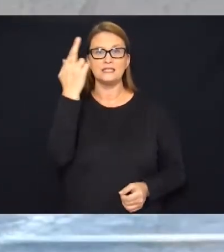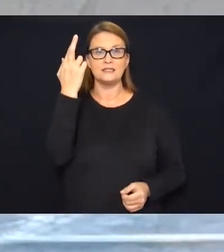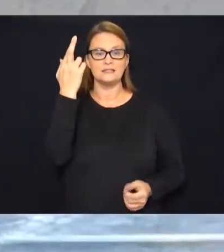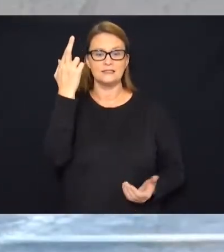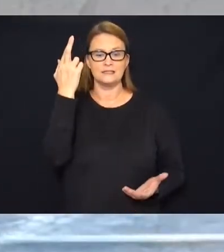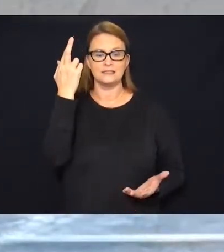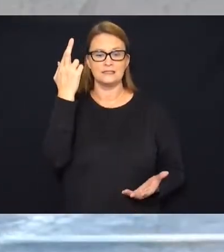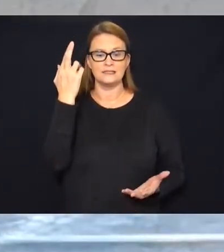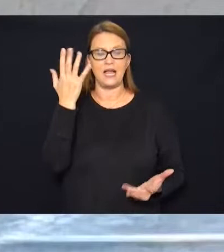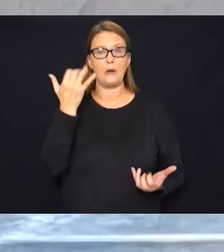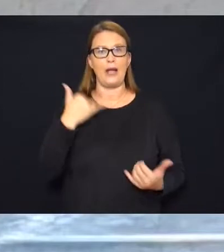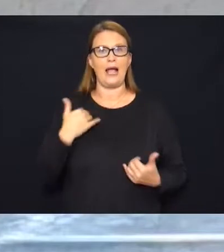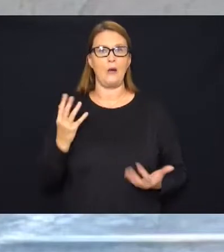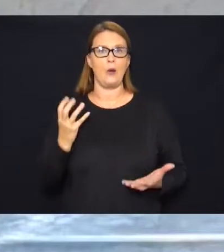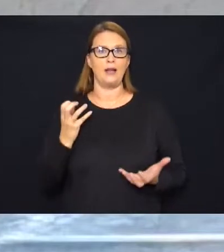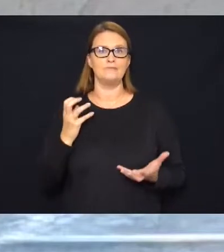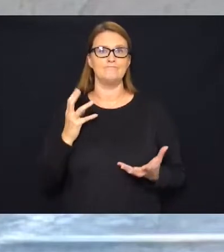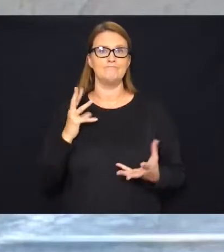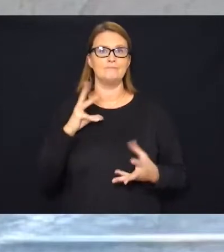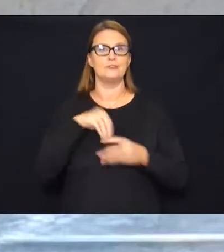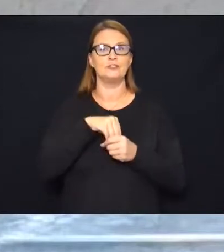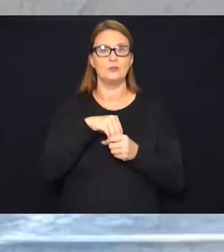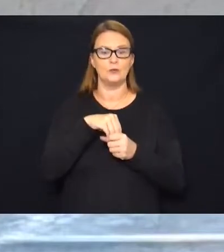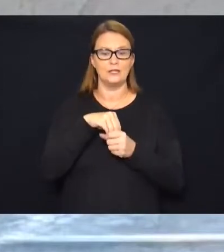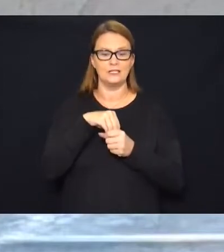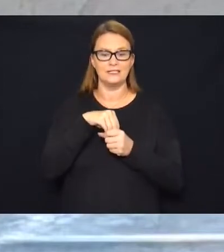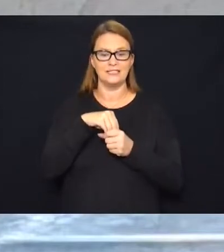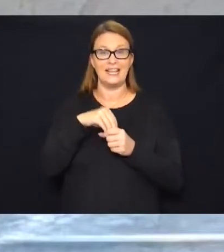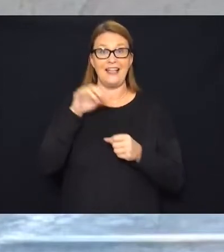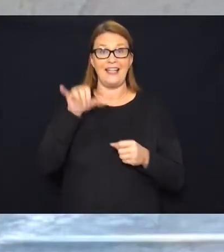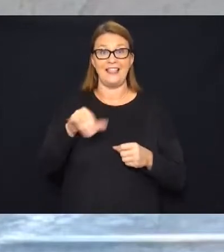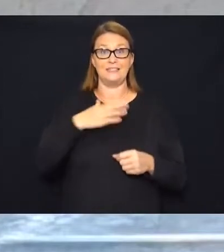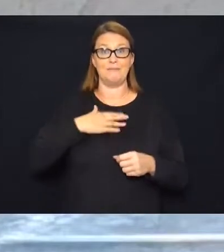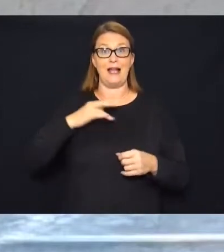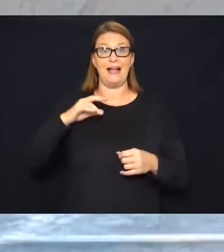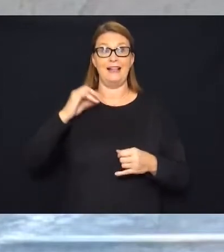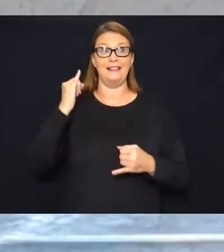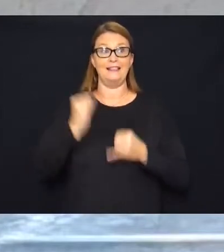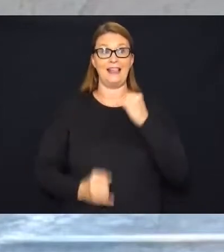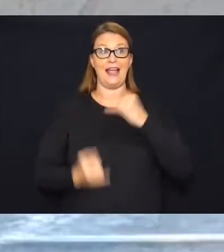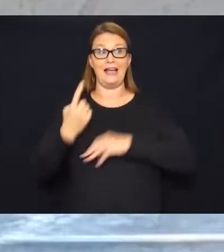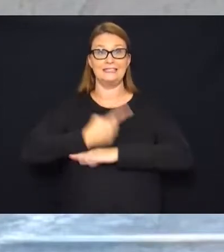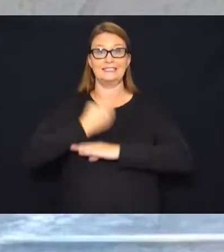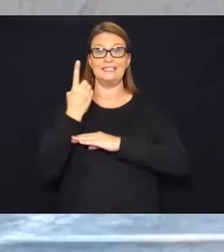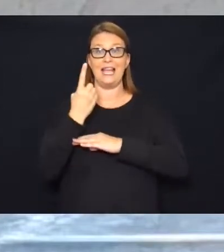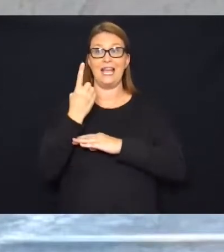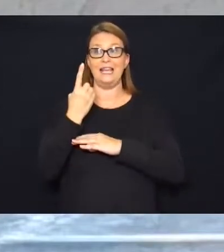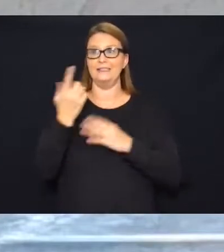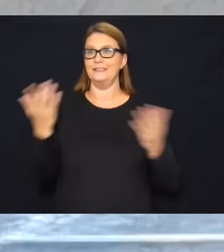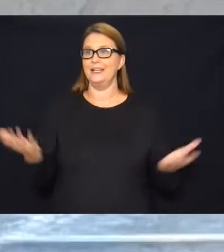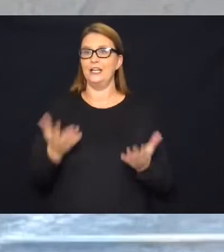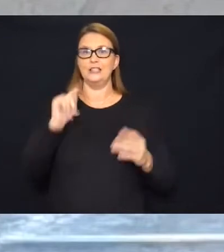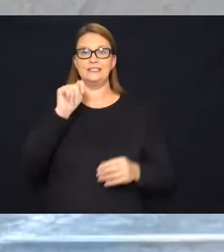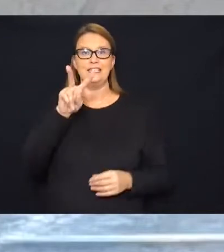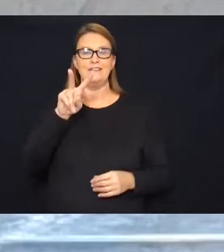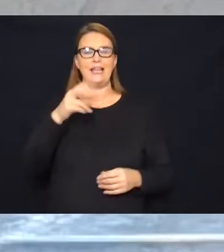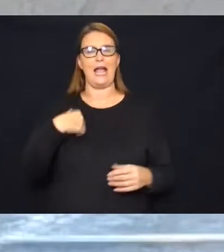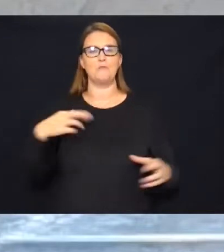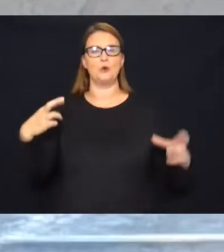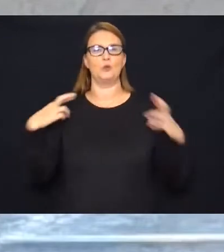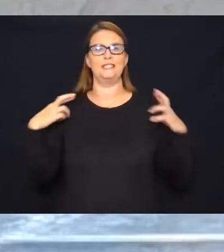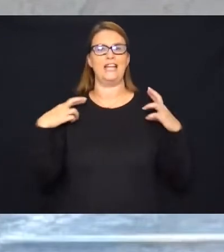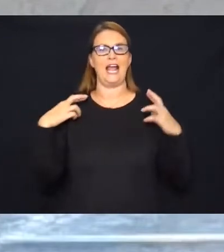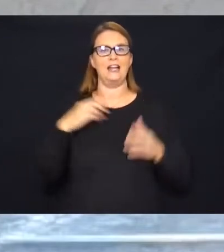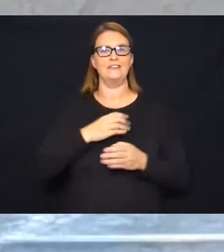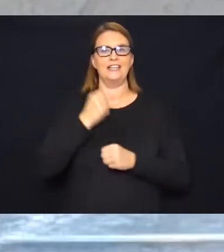signed into this call is that this is my next to last day at the TV station here. I am retiring as of the